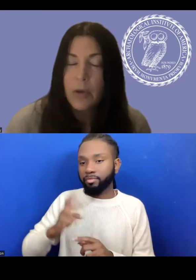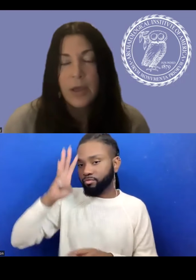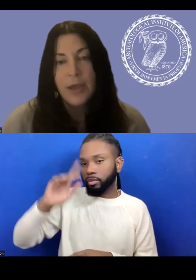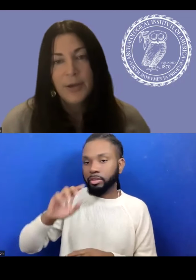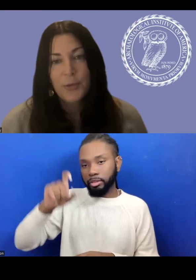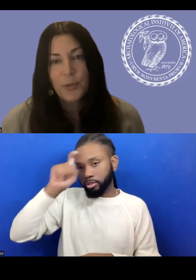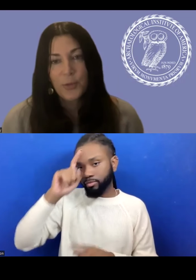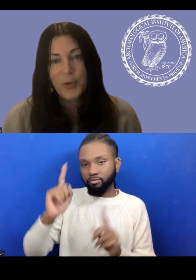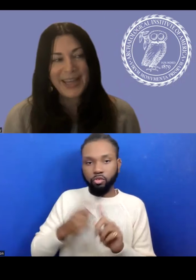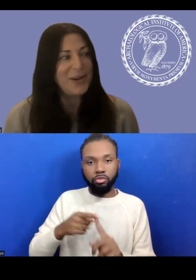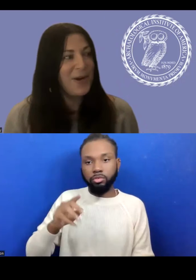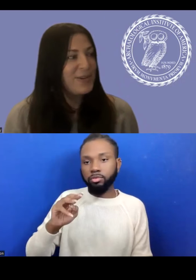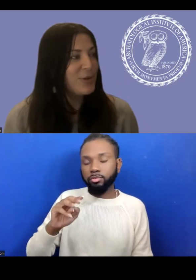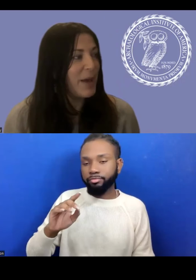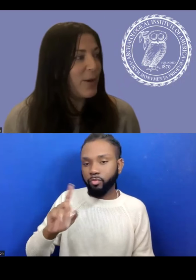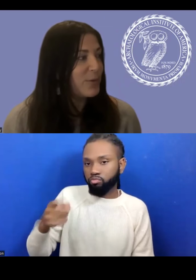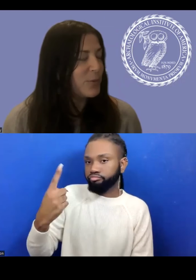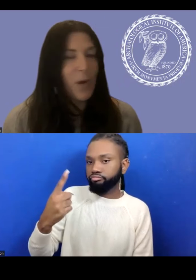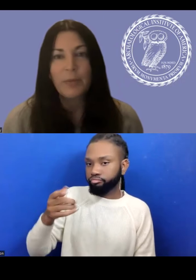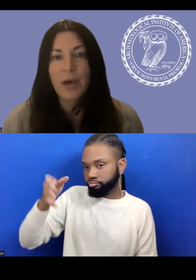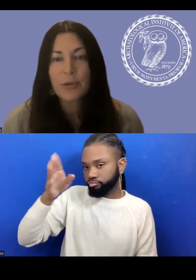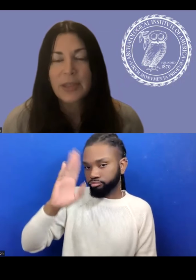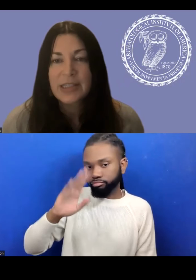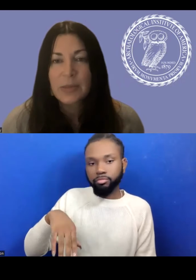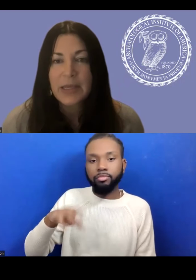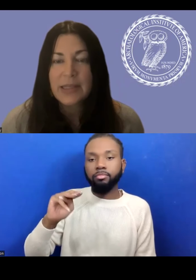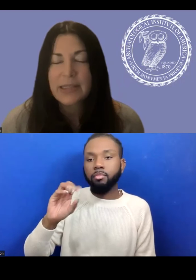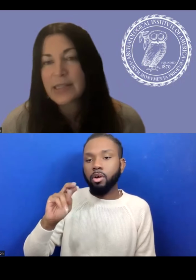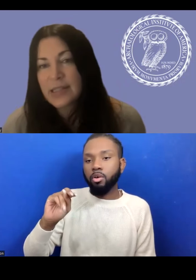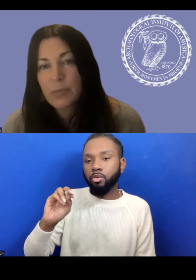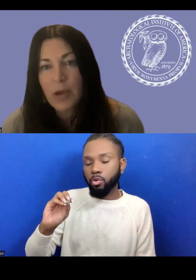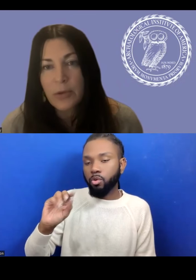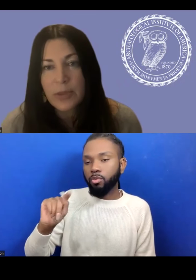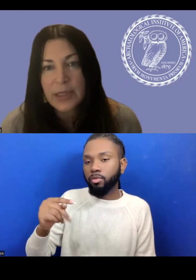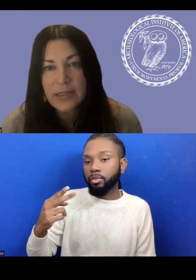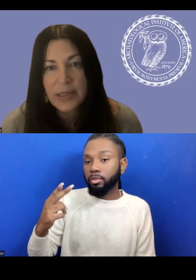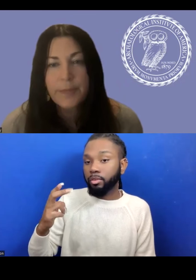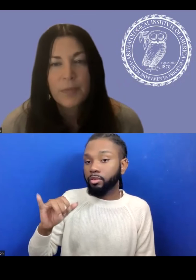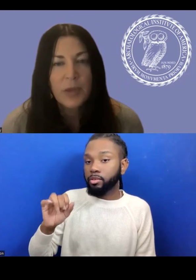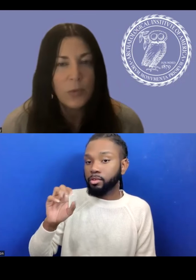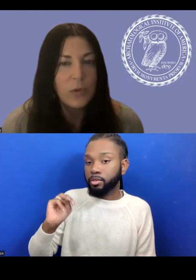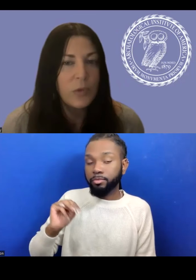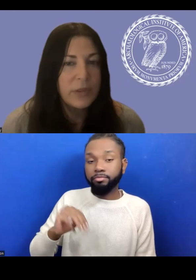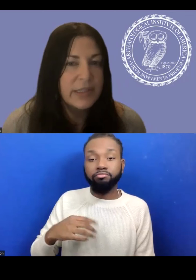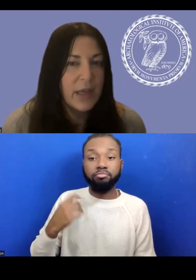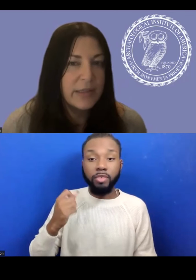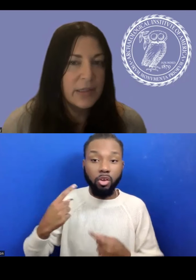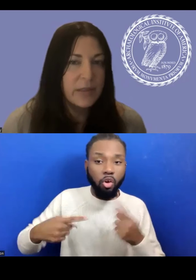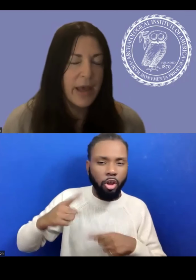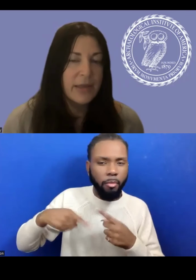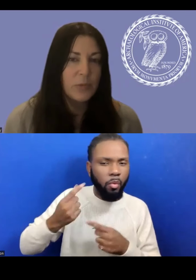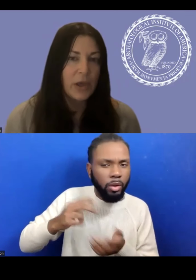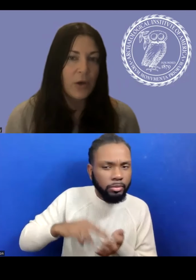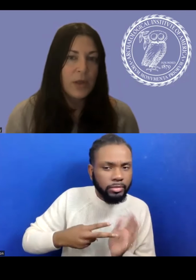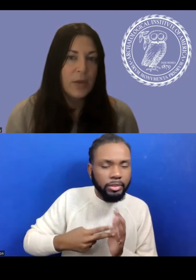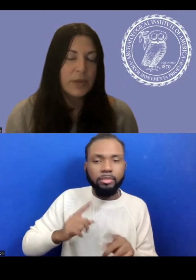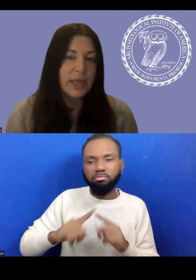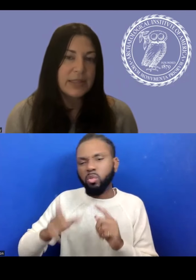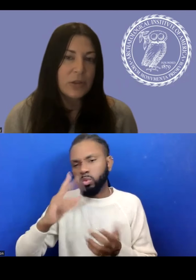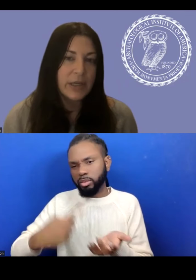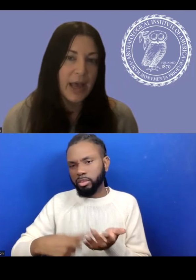Now, we can argue about what monotheism is. Is this monotheism? We'll discuss it as we